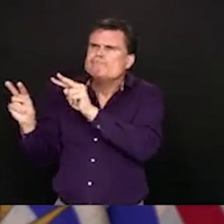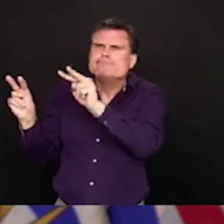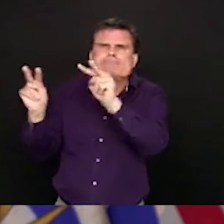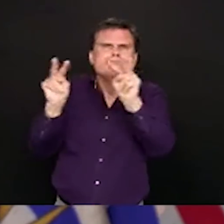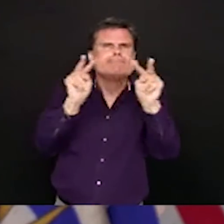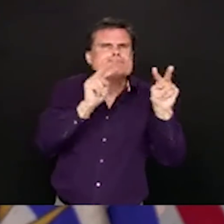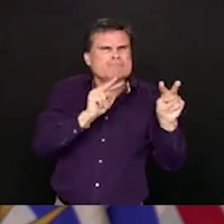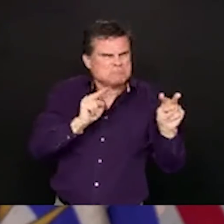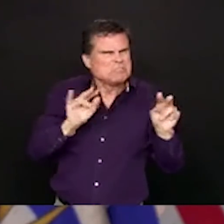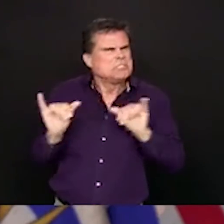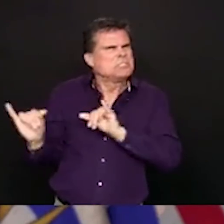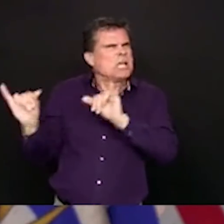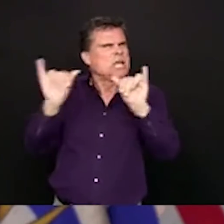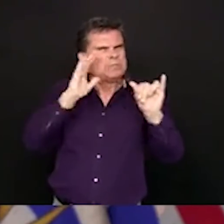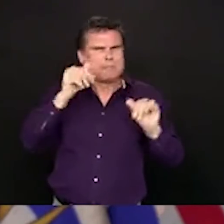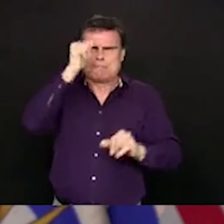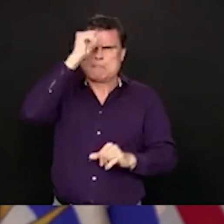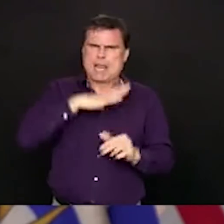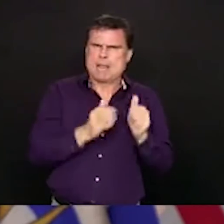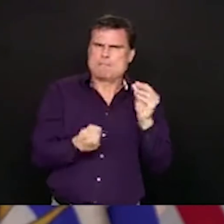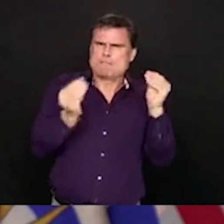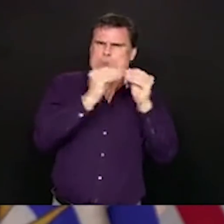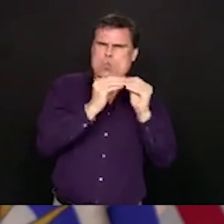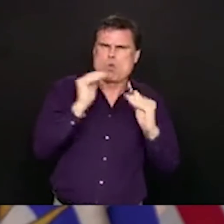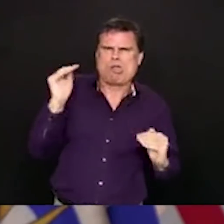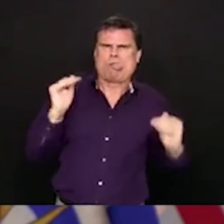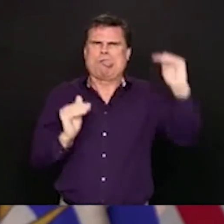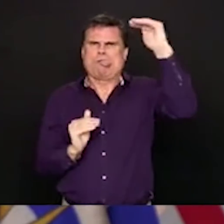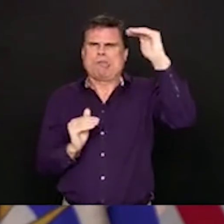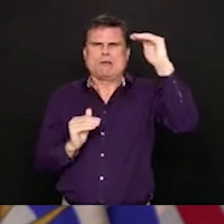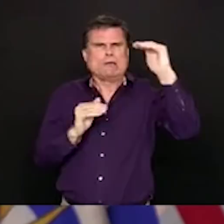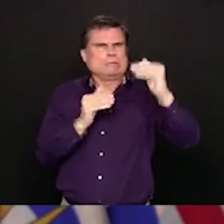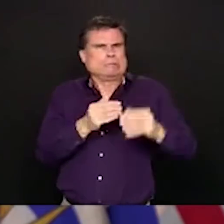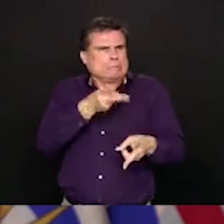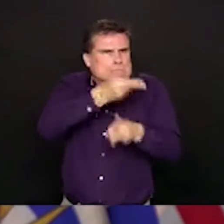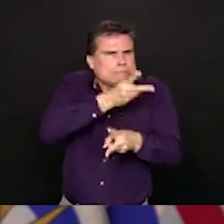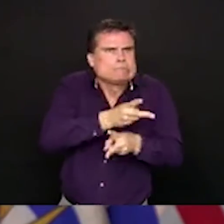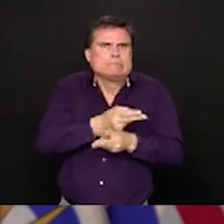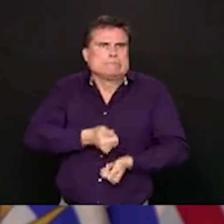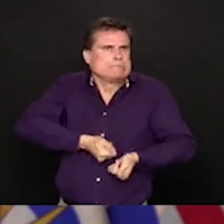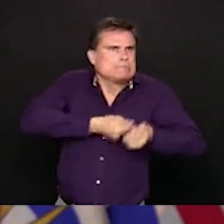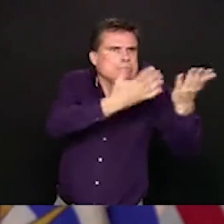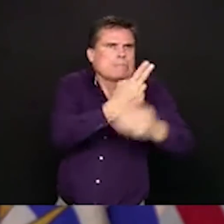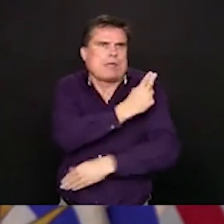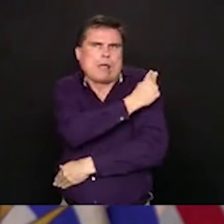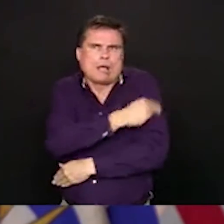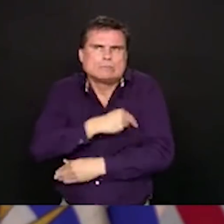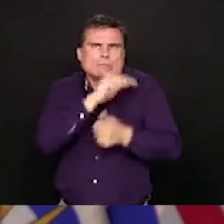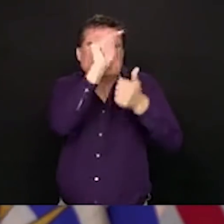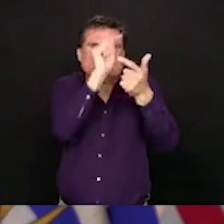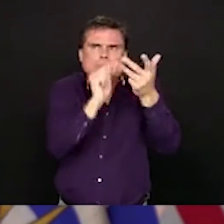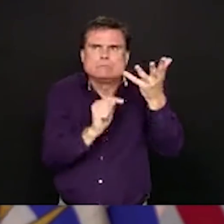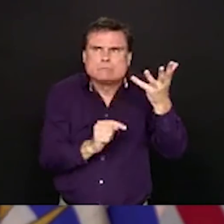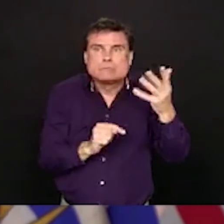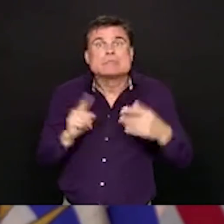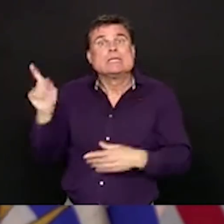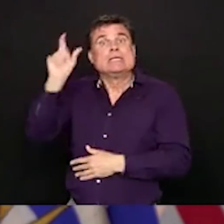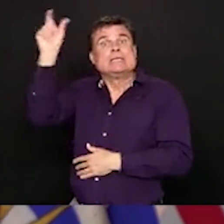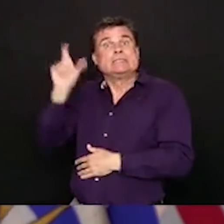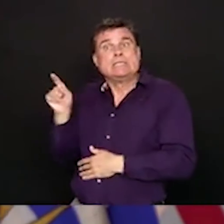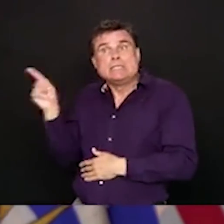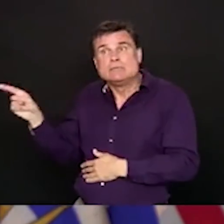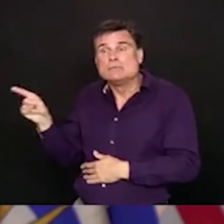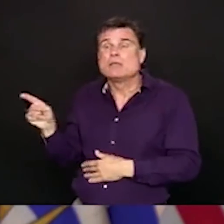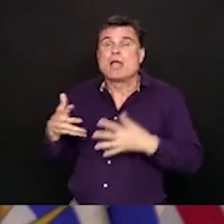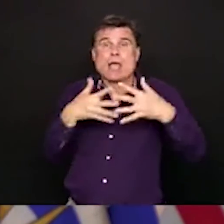in Wuhan, for example, but it's being seen in Italy, in the US, and here as well. So probably has something to do,